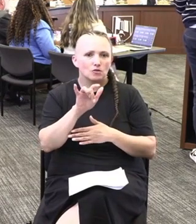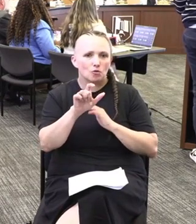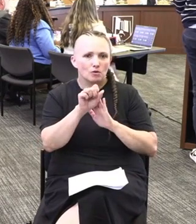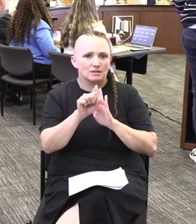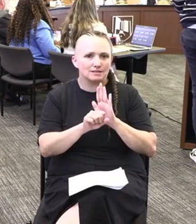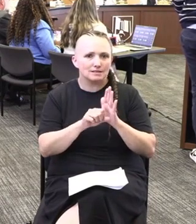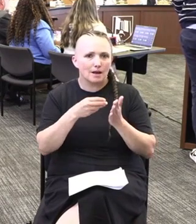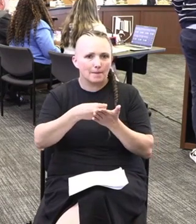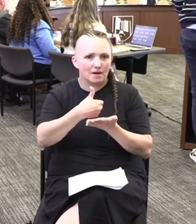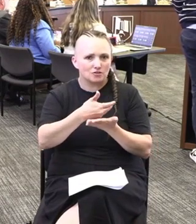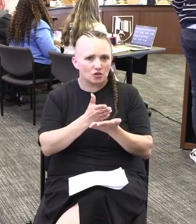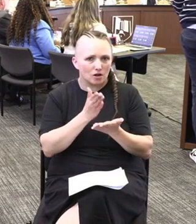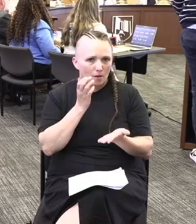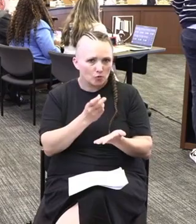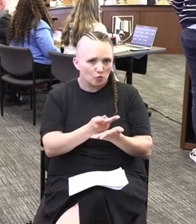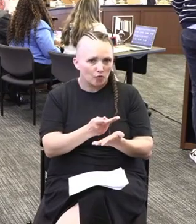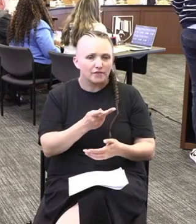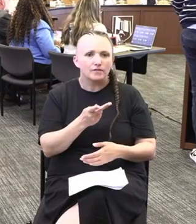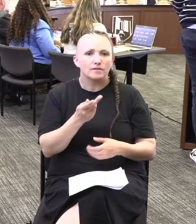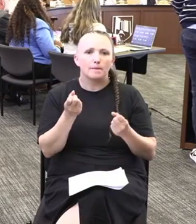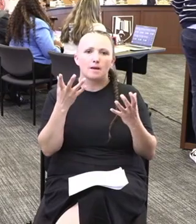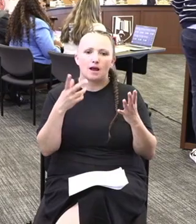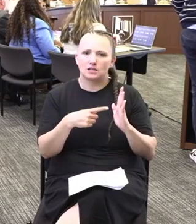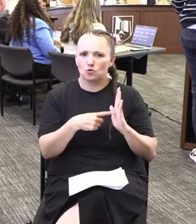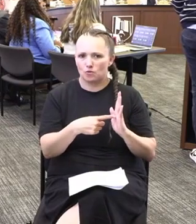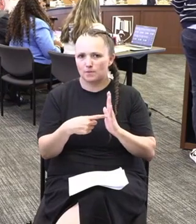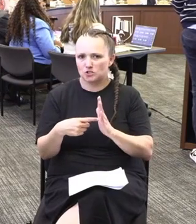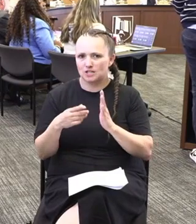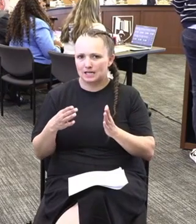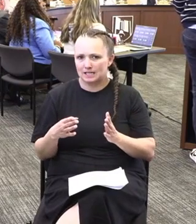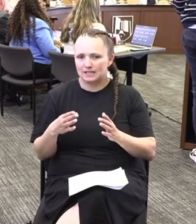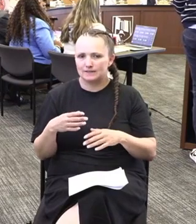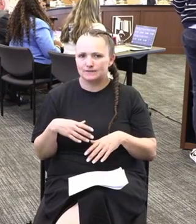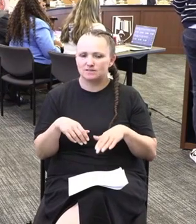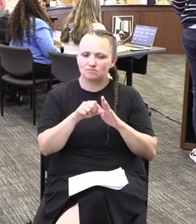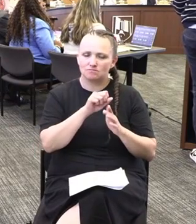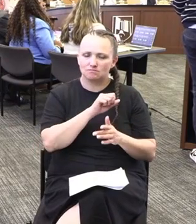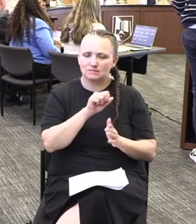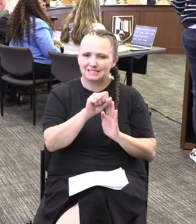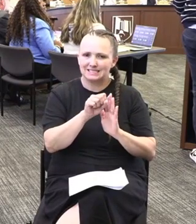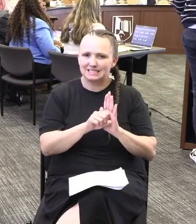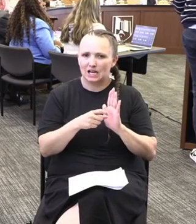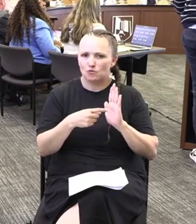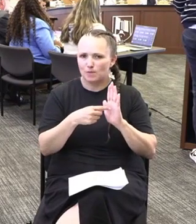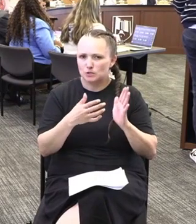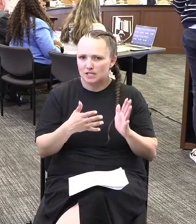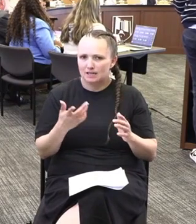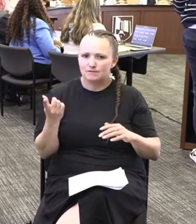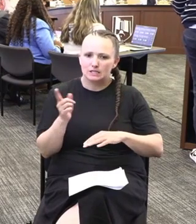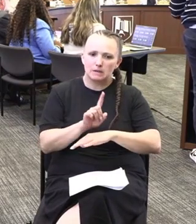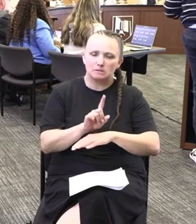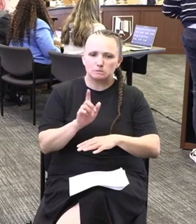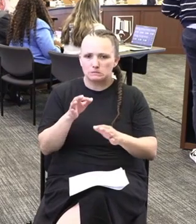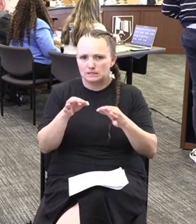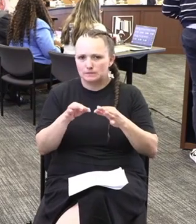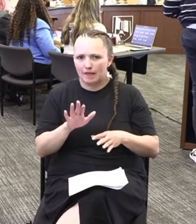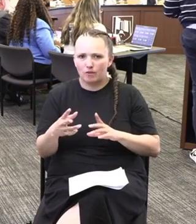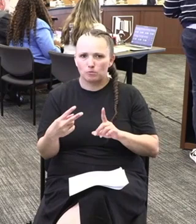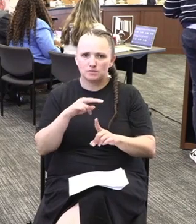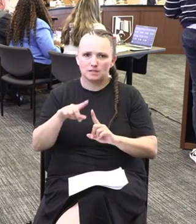budget being approved, and multiple representatives, state representatives came in to give their perspectives on it.